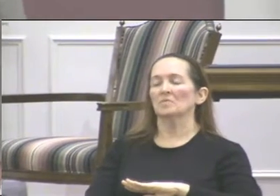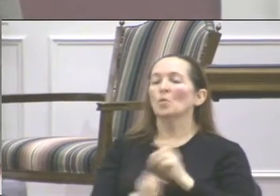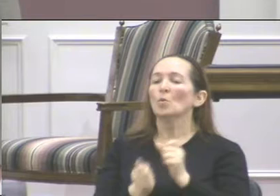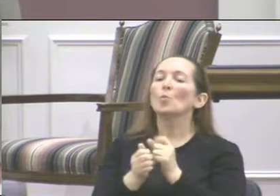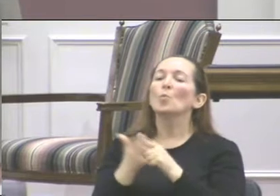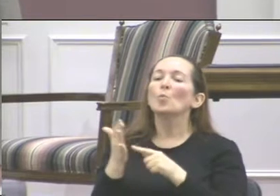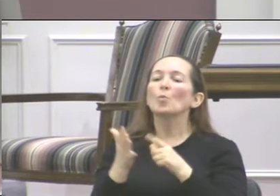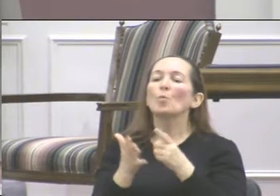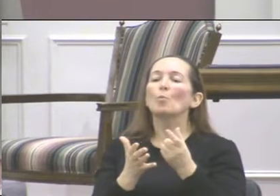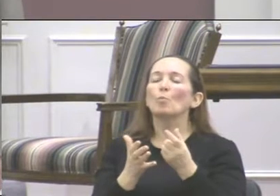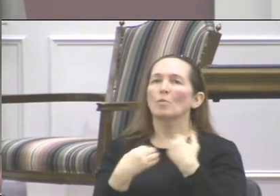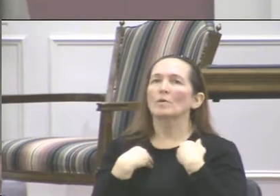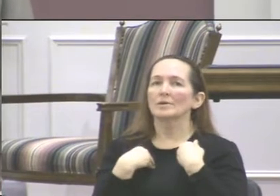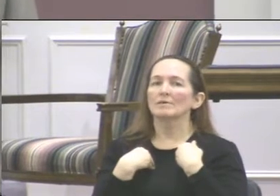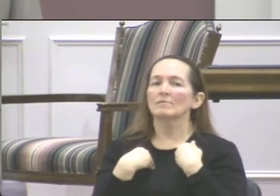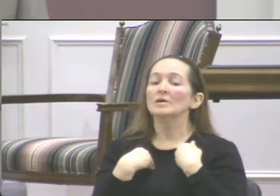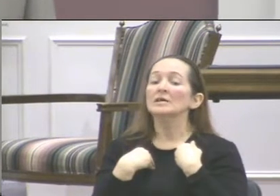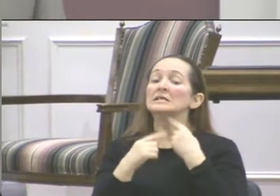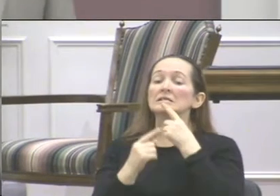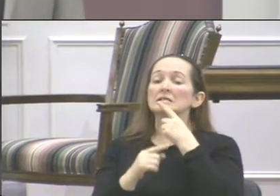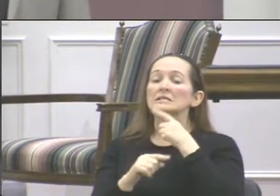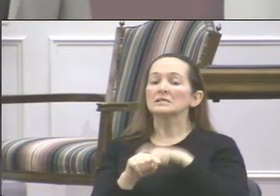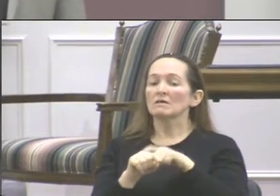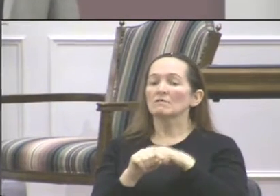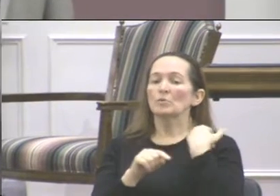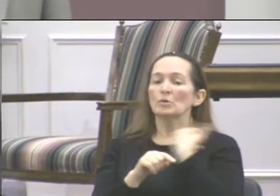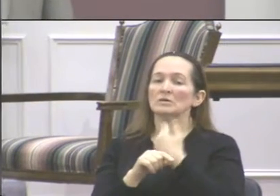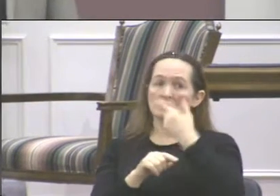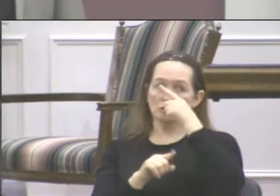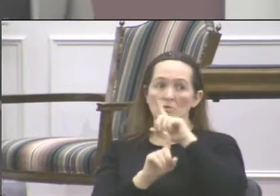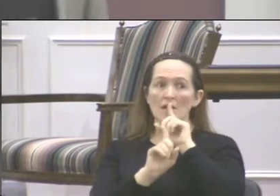time for us to answer God's call.